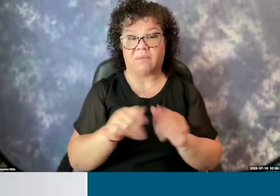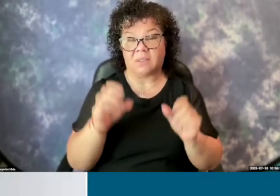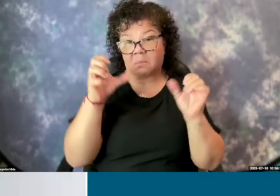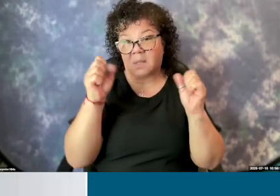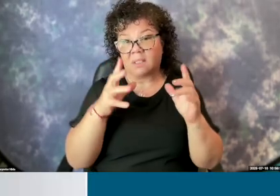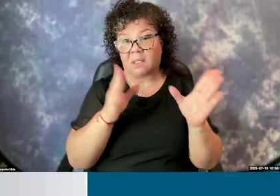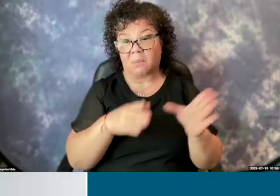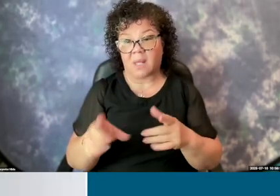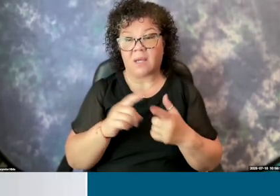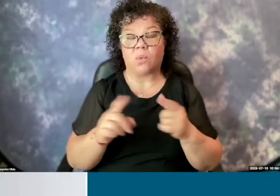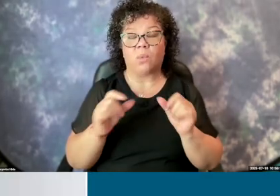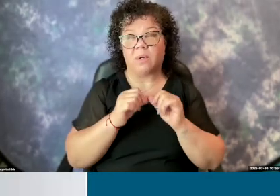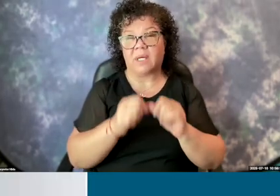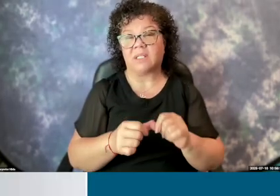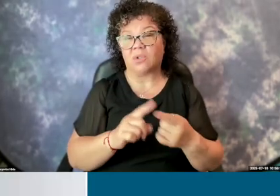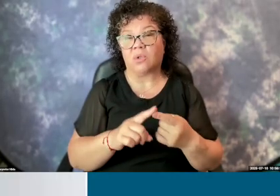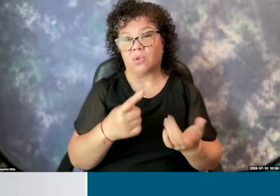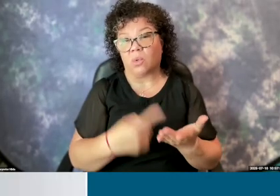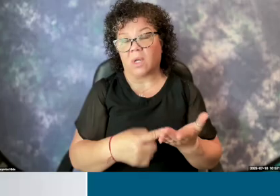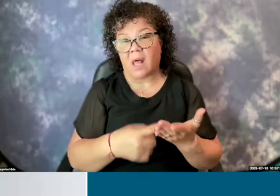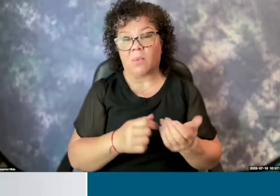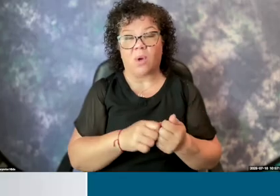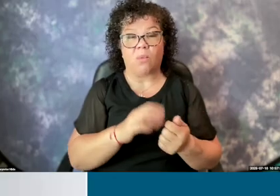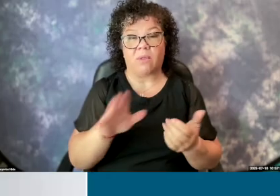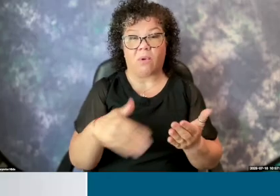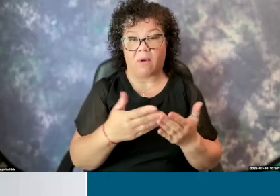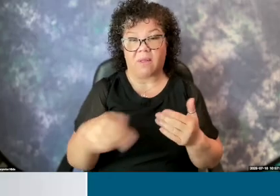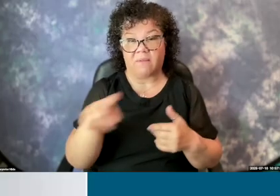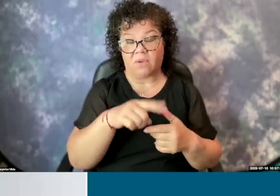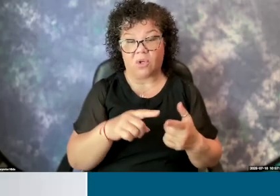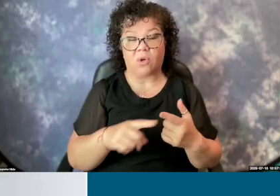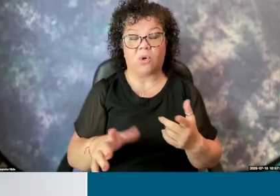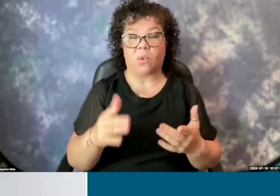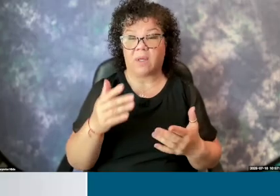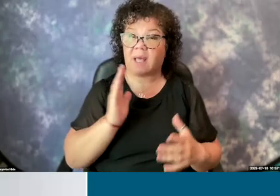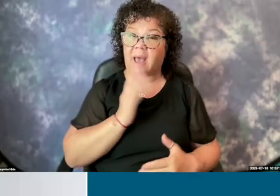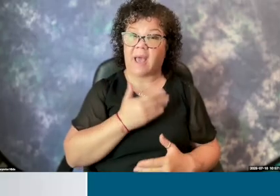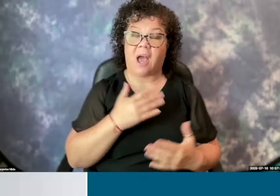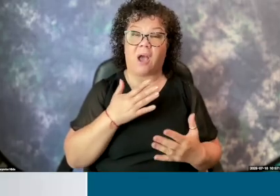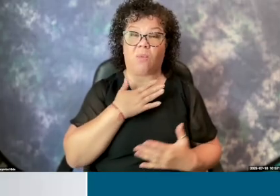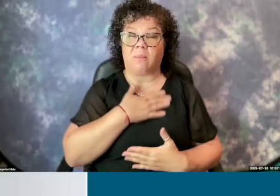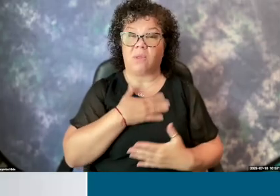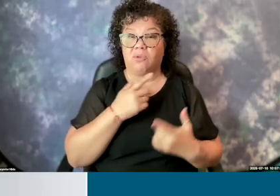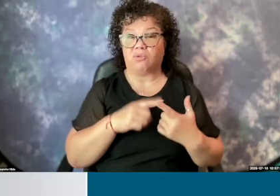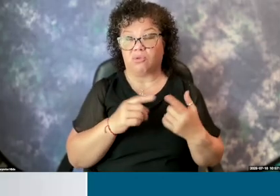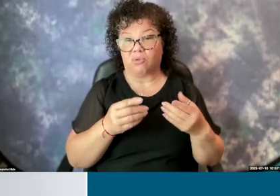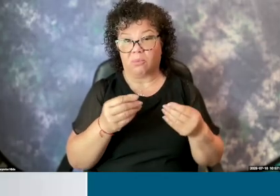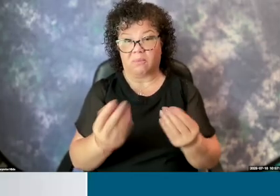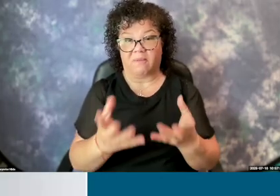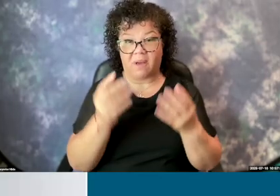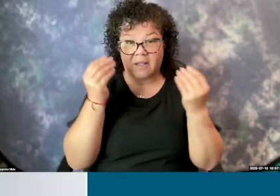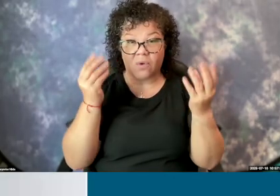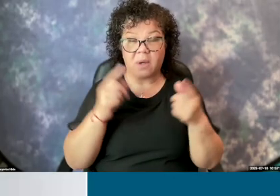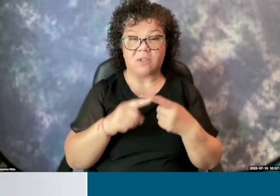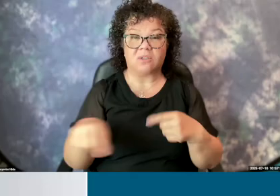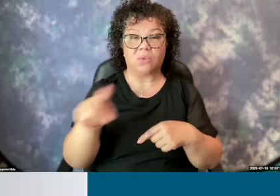you. It's been a pleasure to facilitate today and to hear all of your questions and feedback. And I hope you have a great lunch and enjoy the